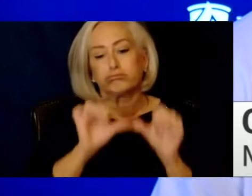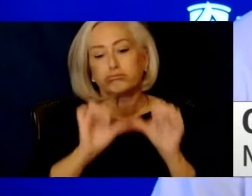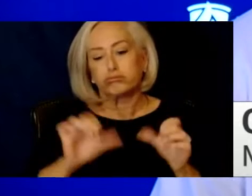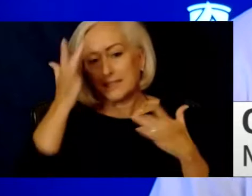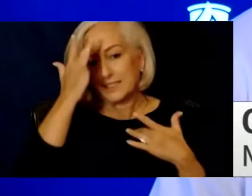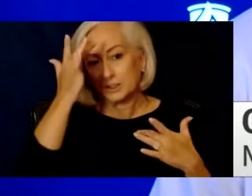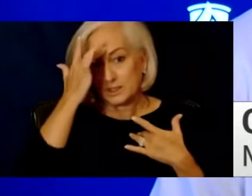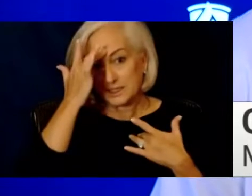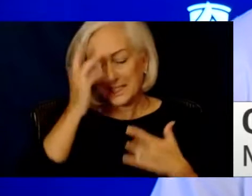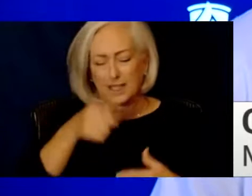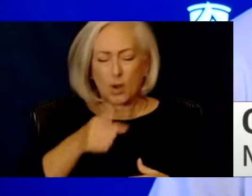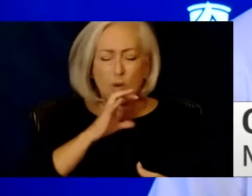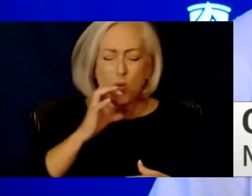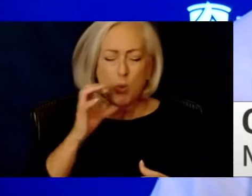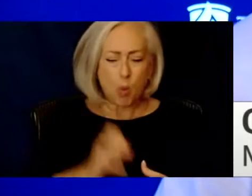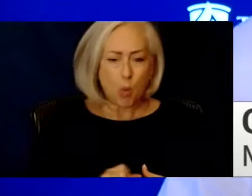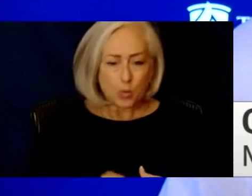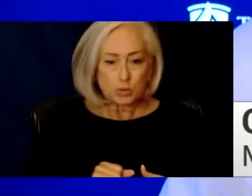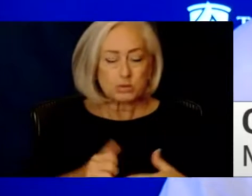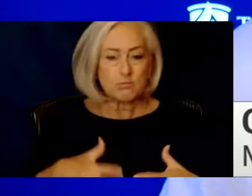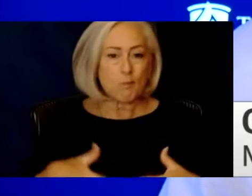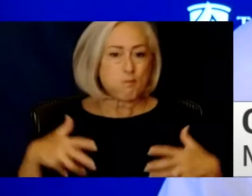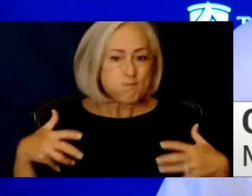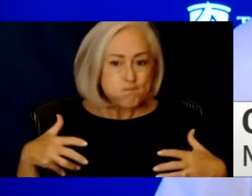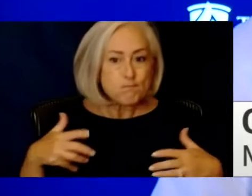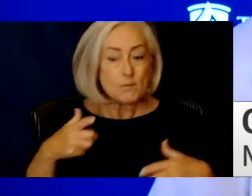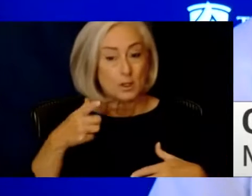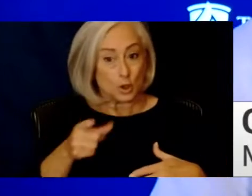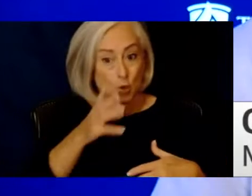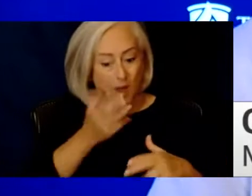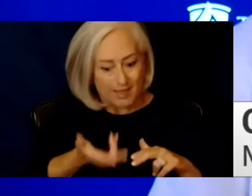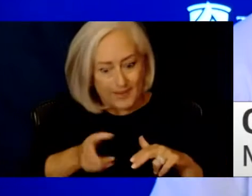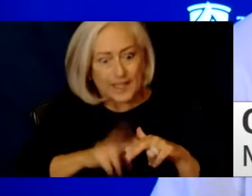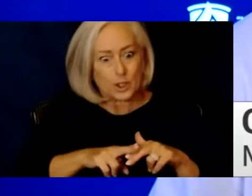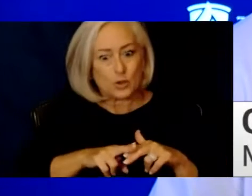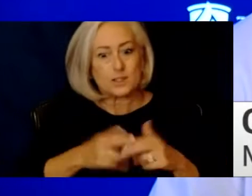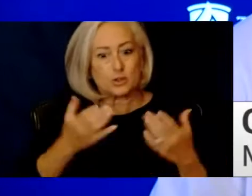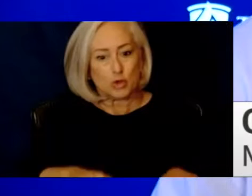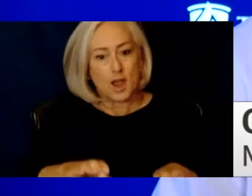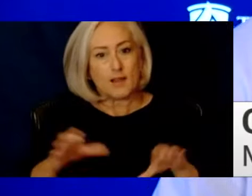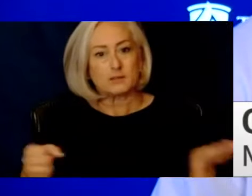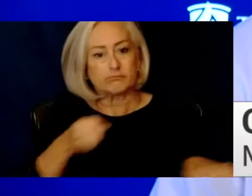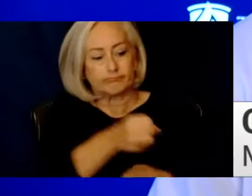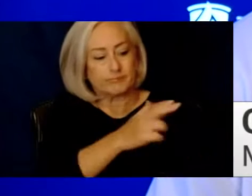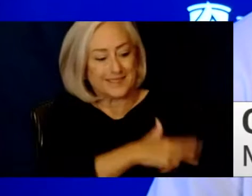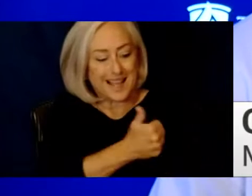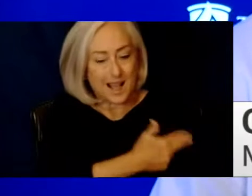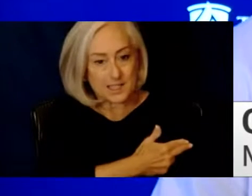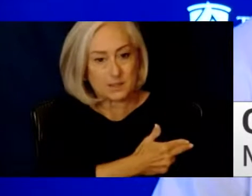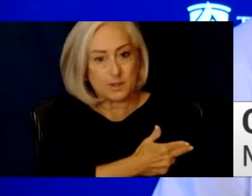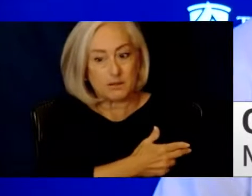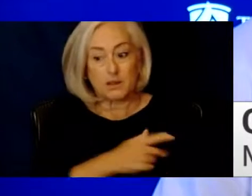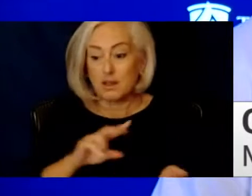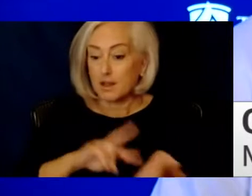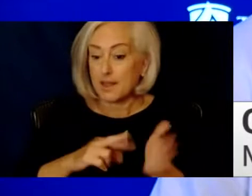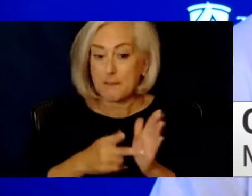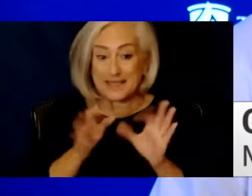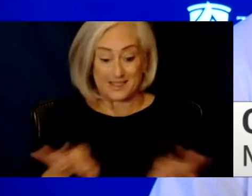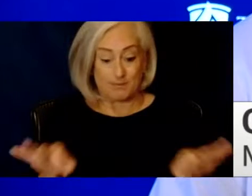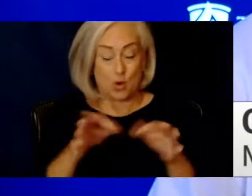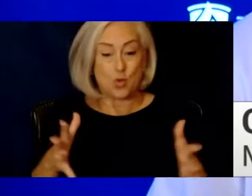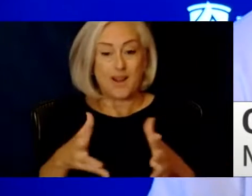age, you are going to have that increased risk of hospitalization. So the vital part continues to be being up to date with